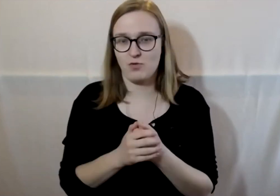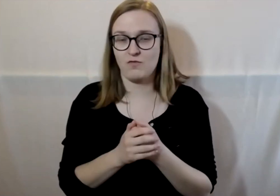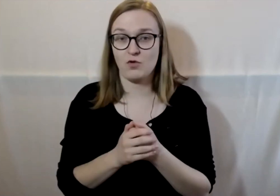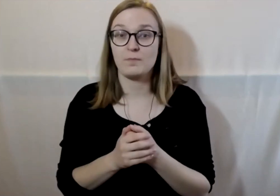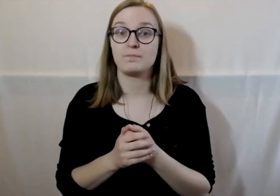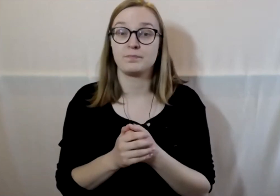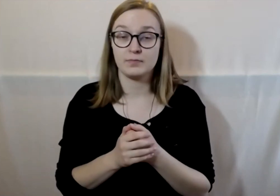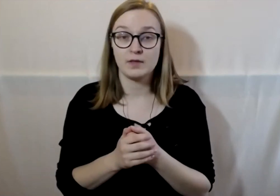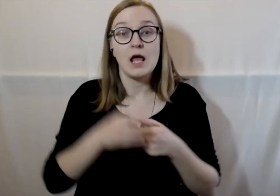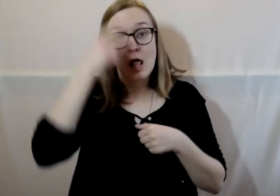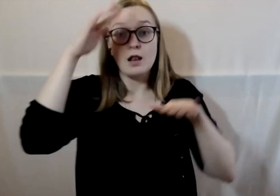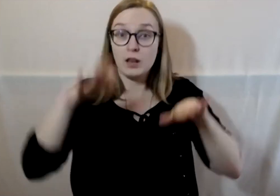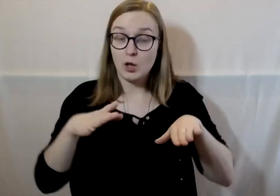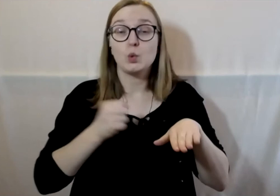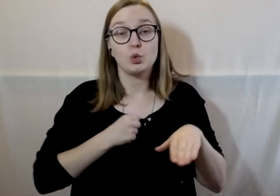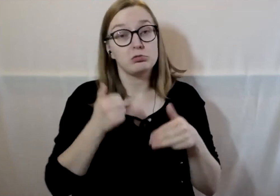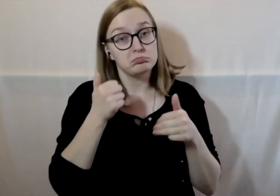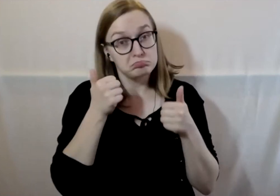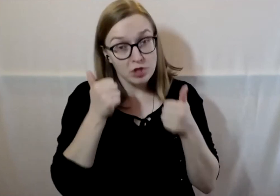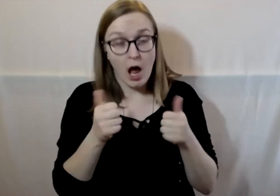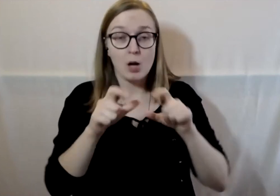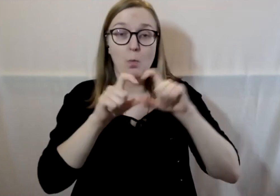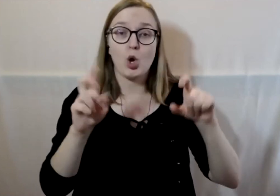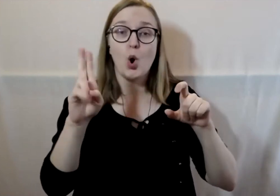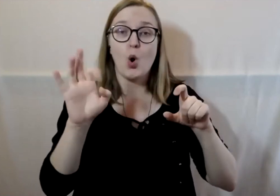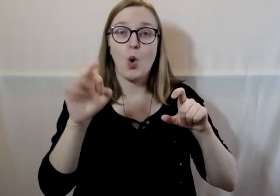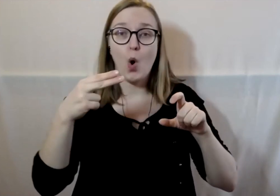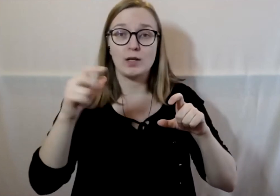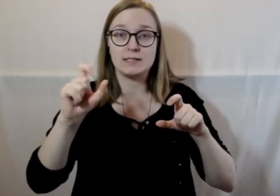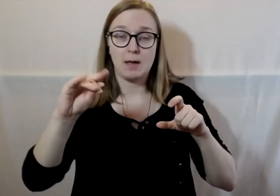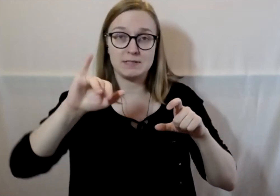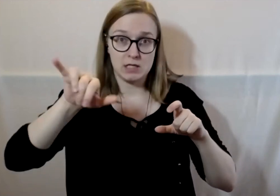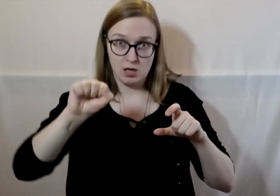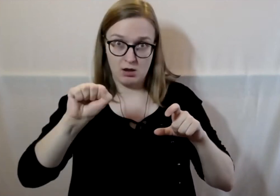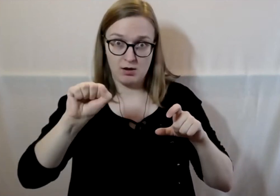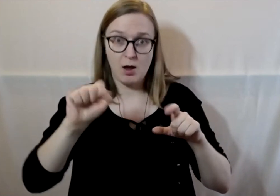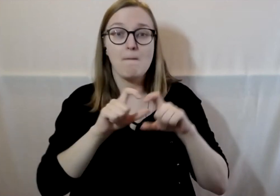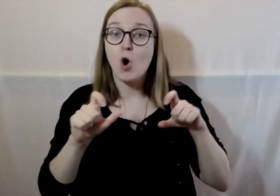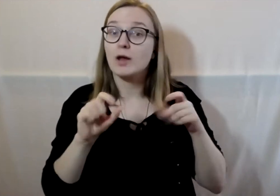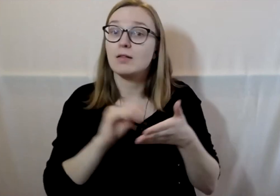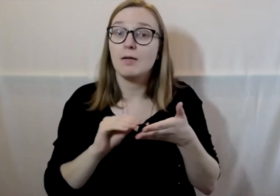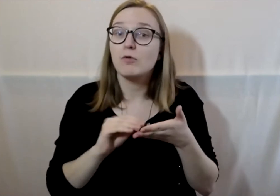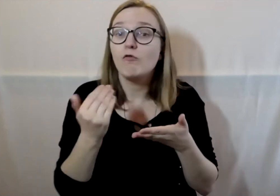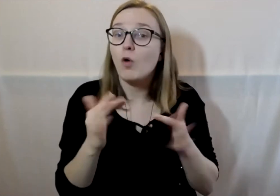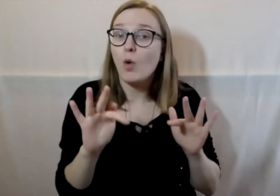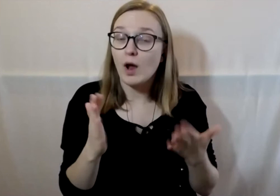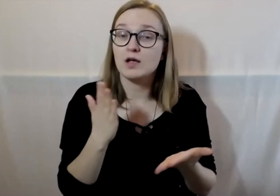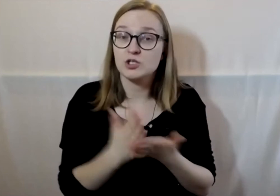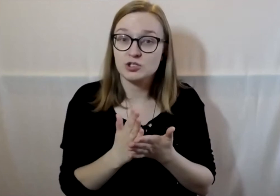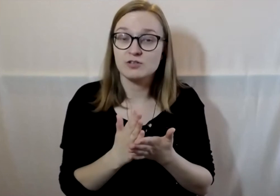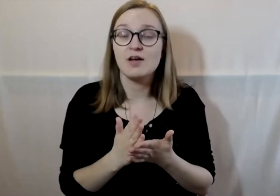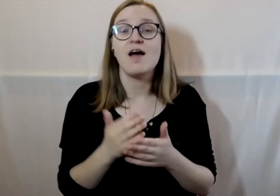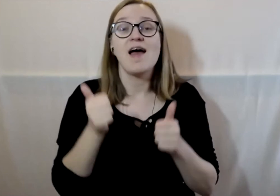conception in Lithuania, and the mission of school is defined as high results through